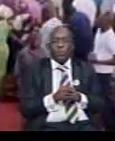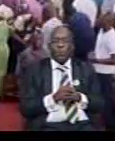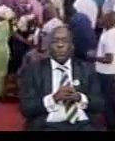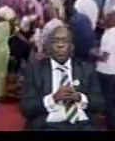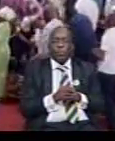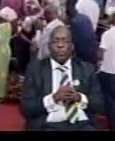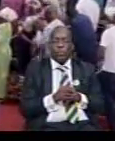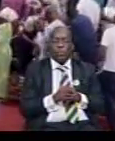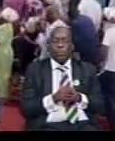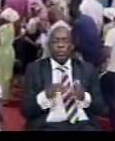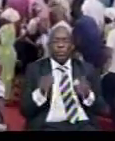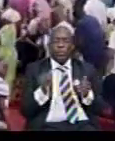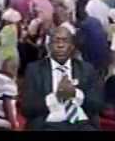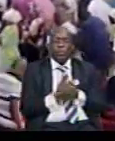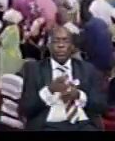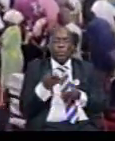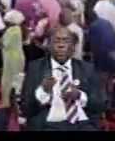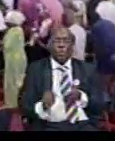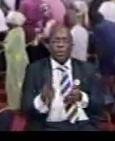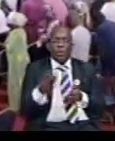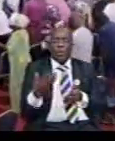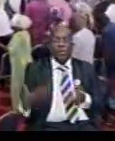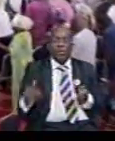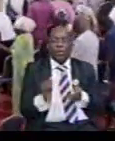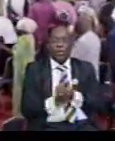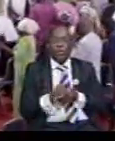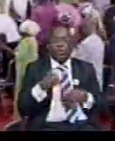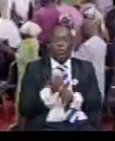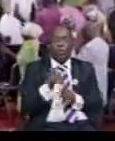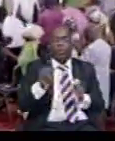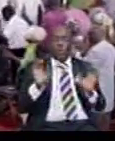That the things that scared you before,